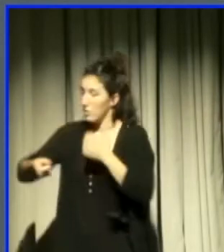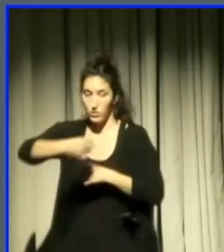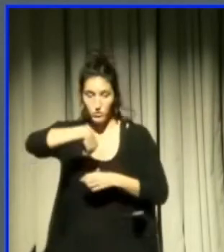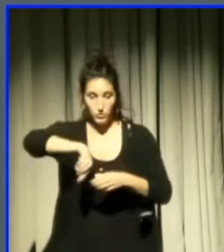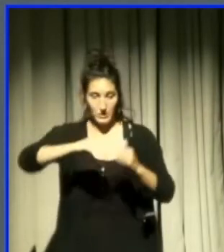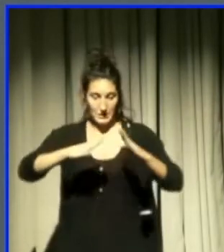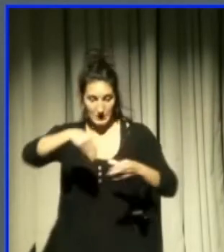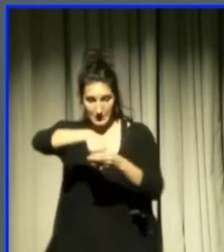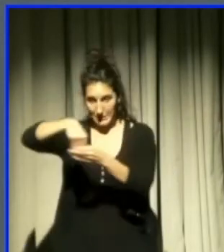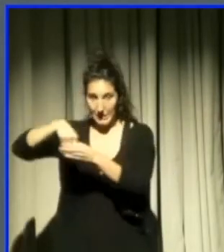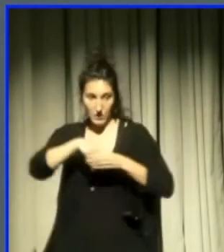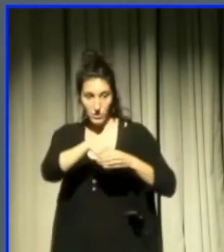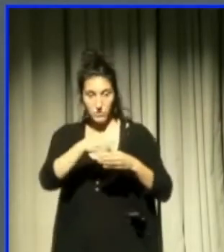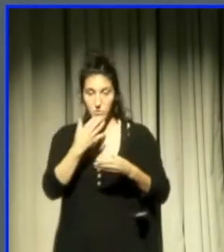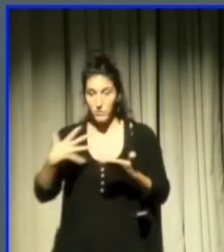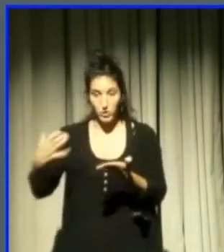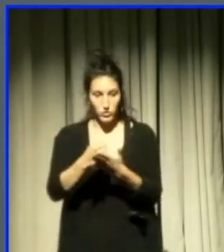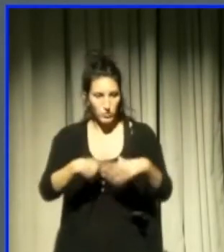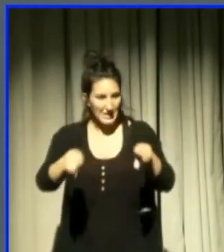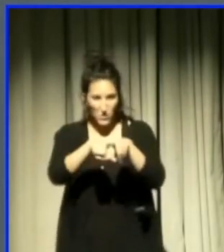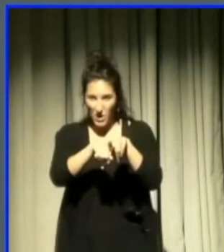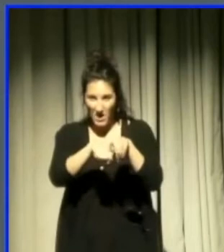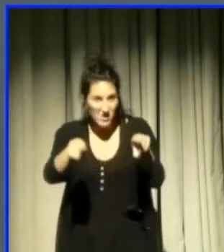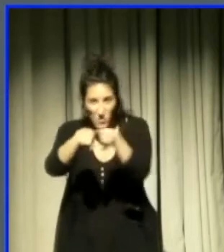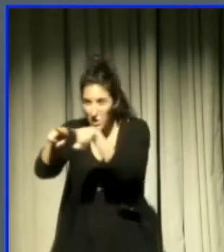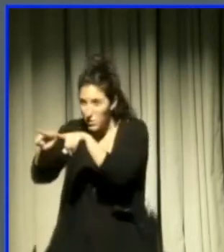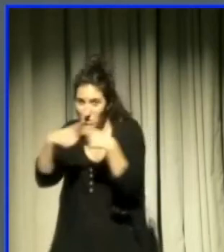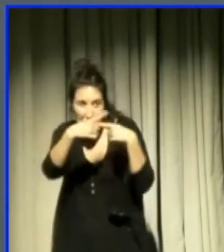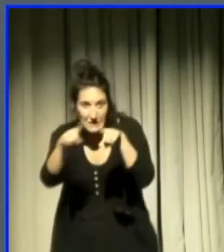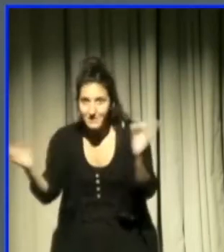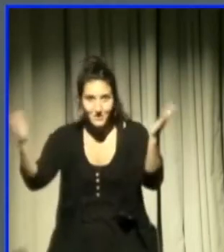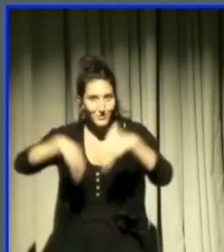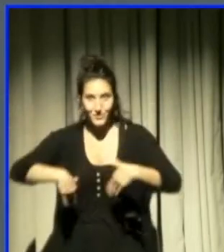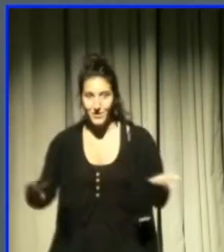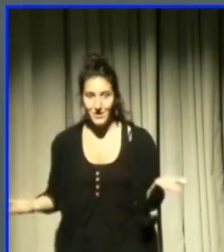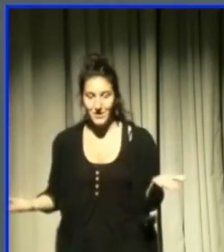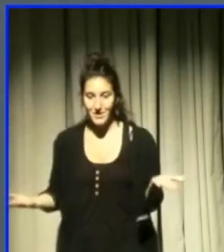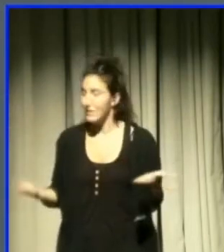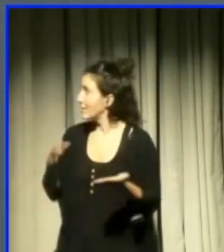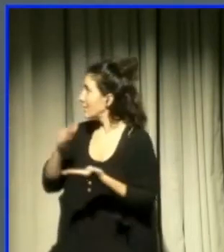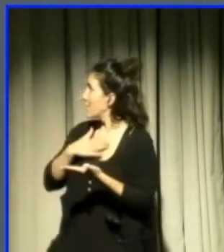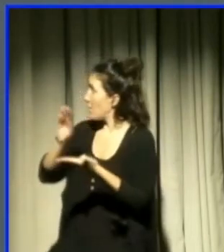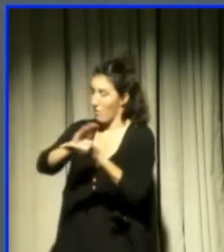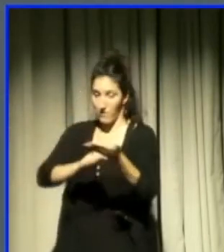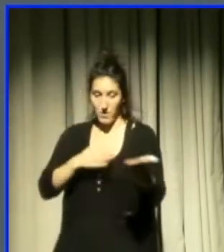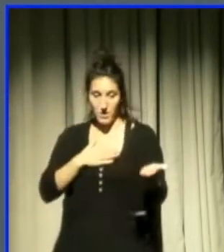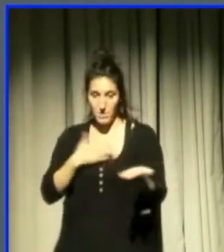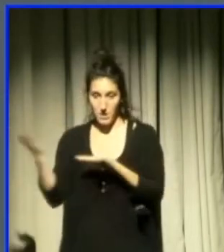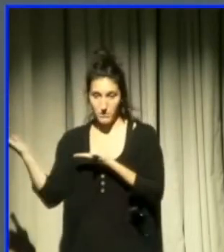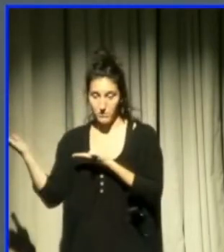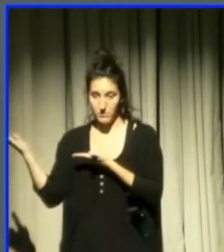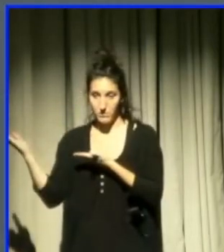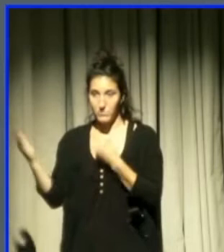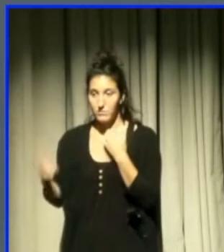lately, they are all the same. So if you just, this is actually my office, so it's kind of similar to the office